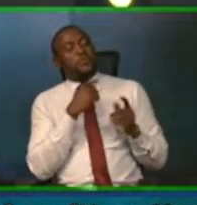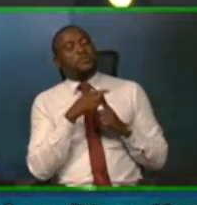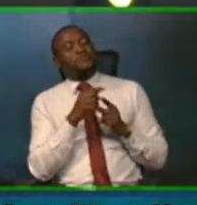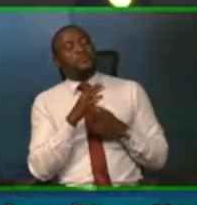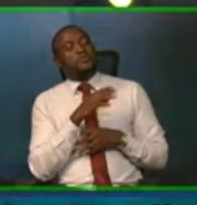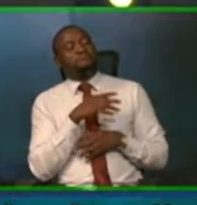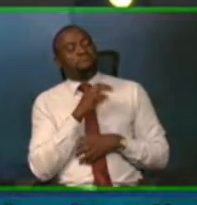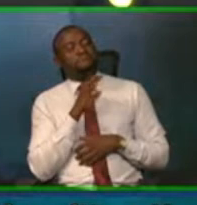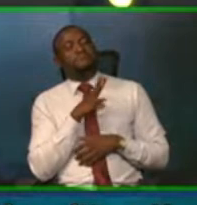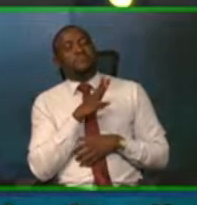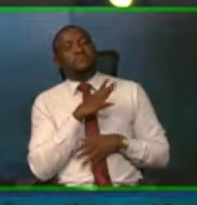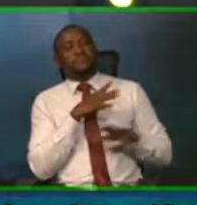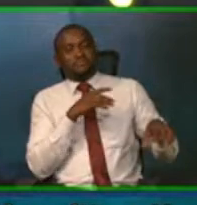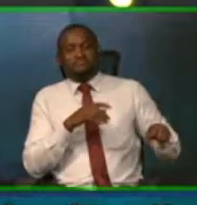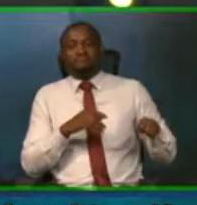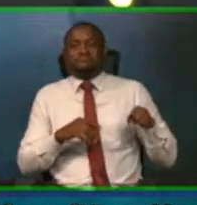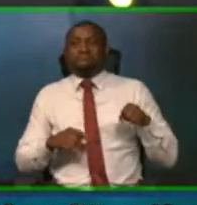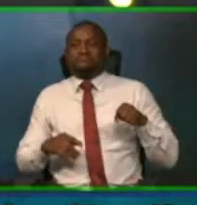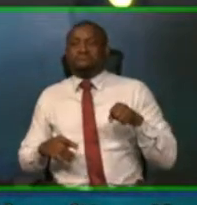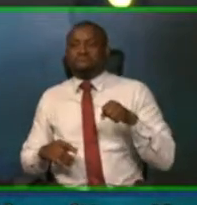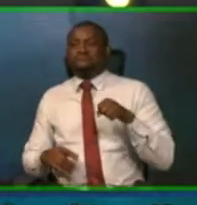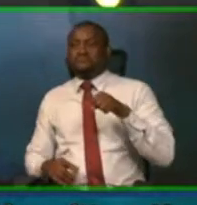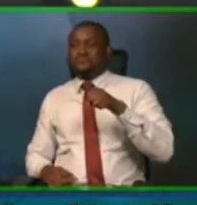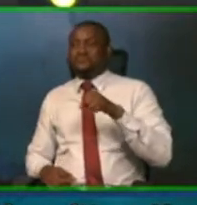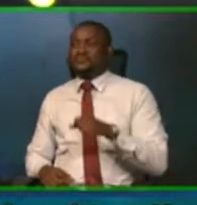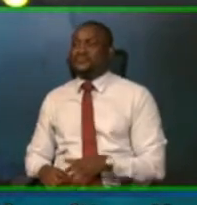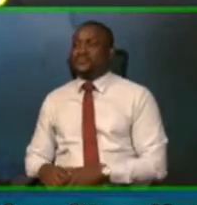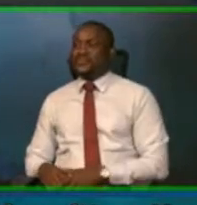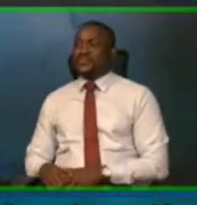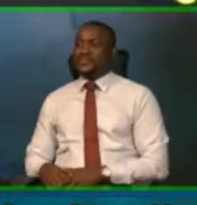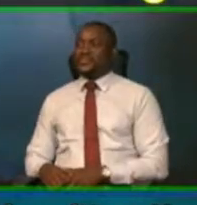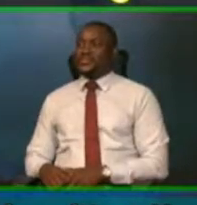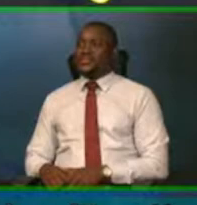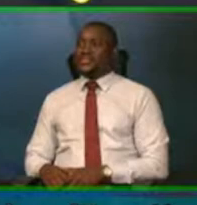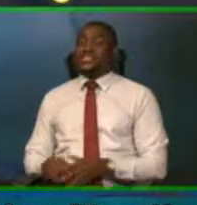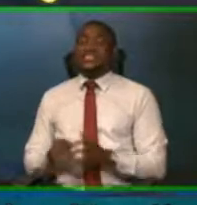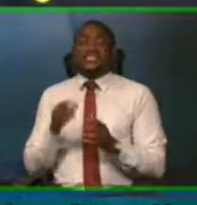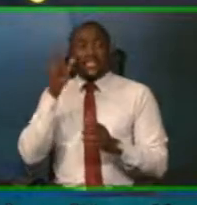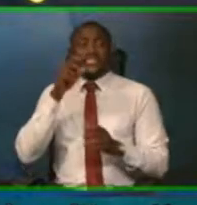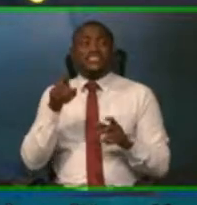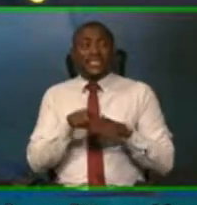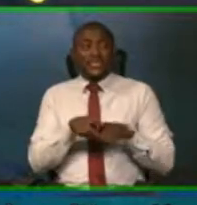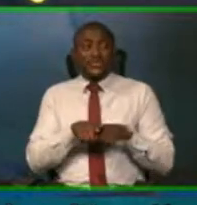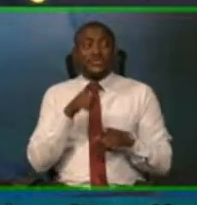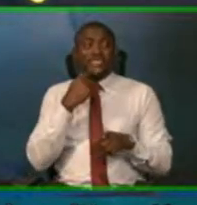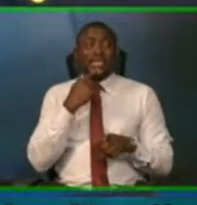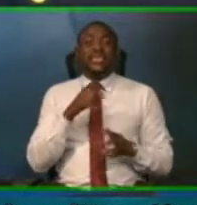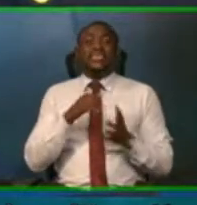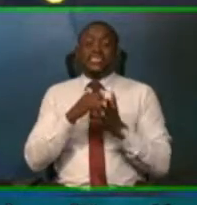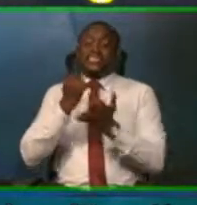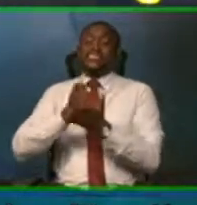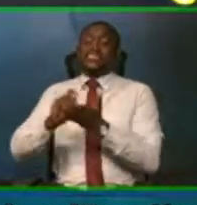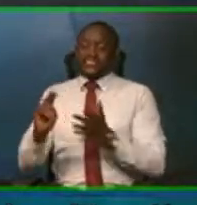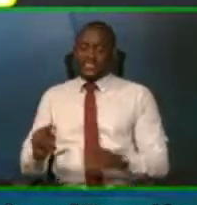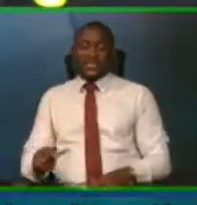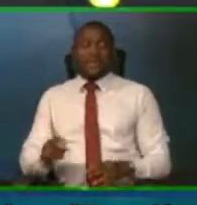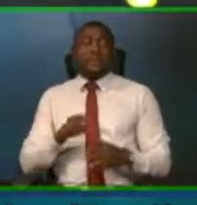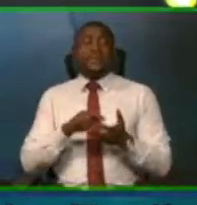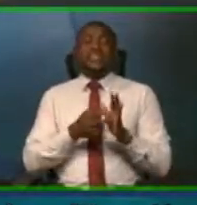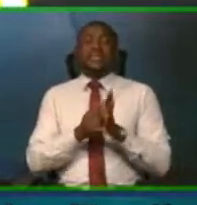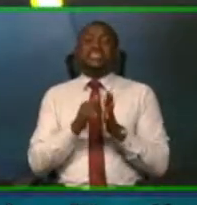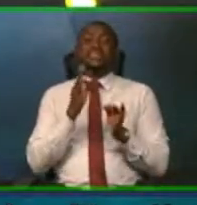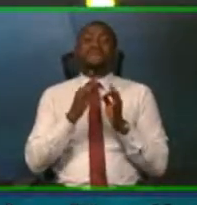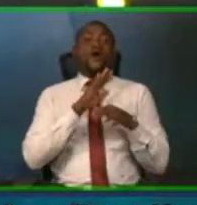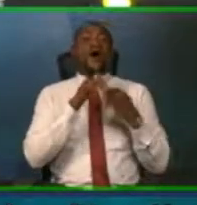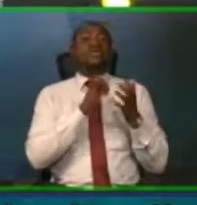now. For it is. Did Satan also say it is written? So if all that Jesus had was